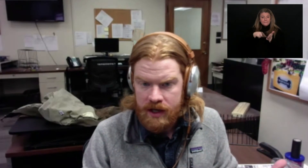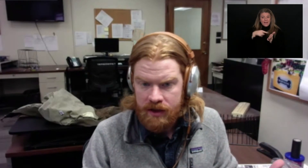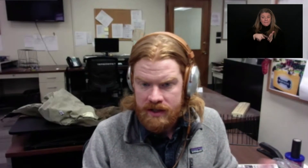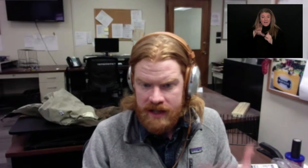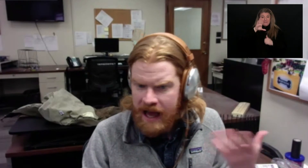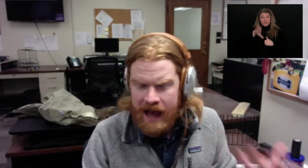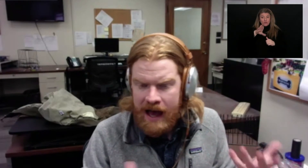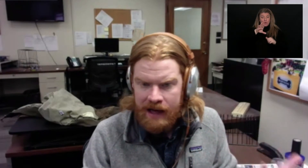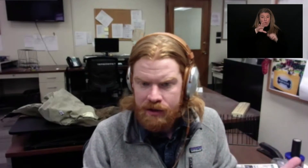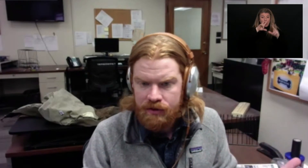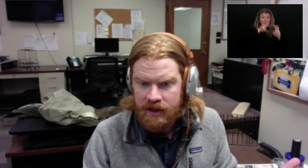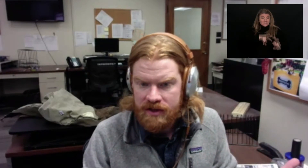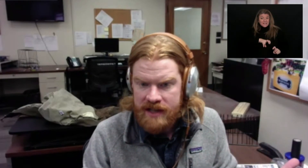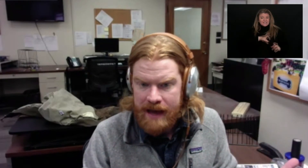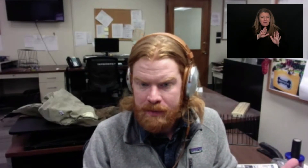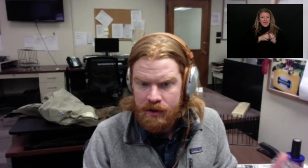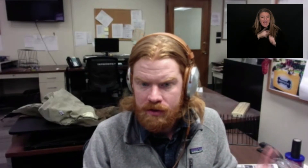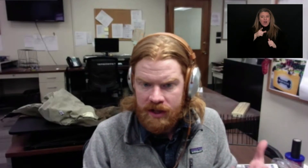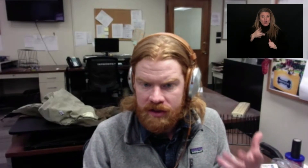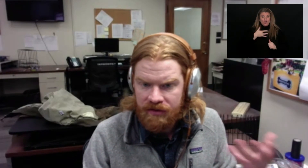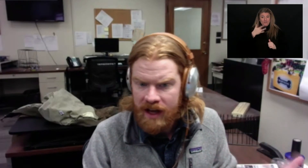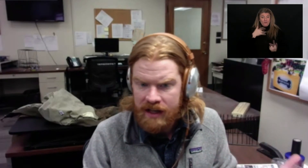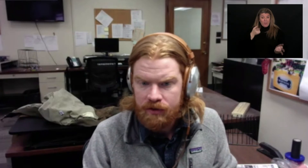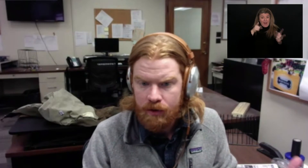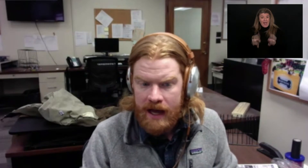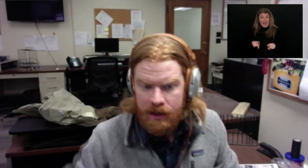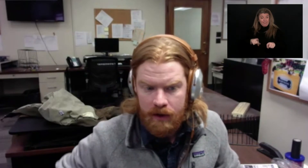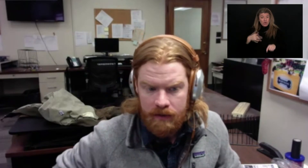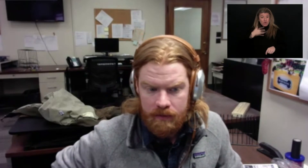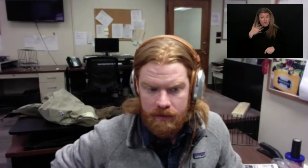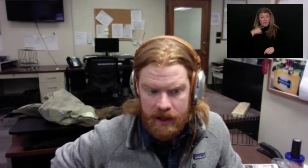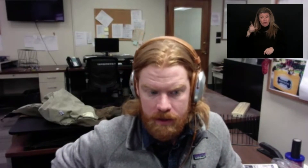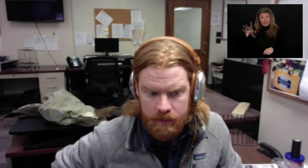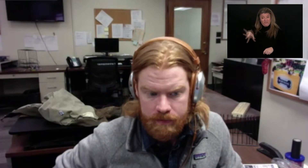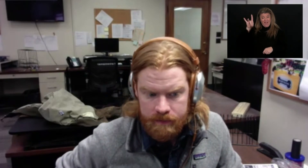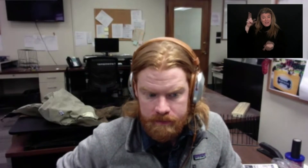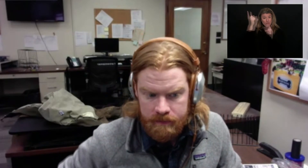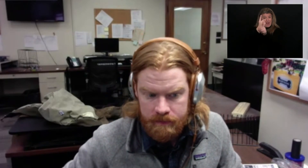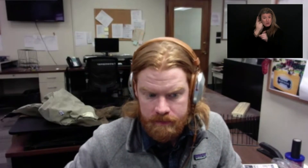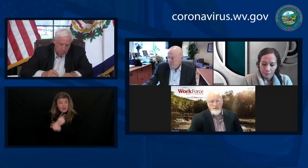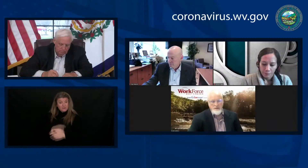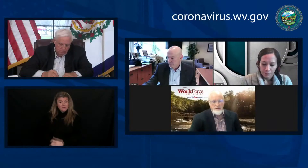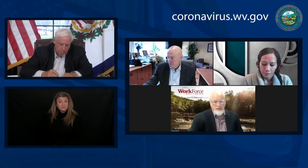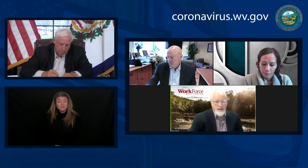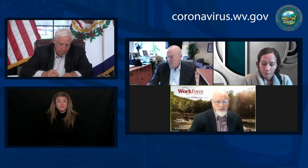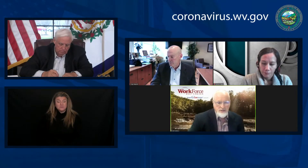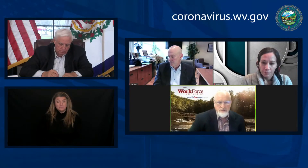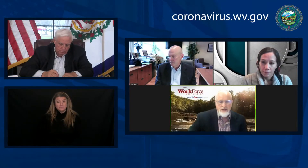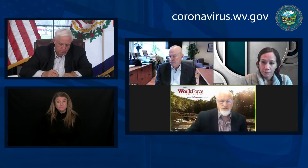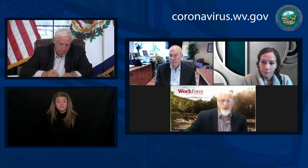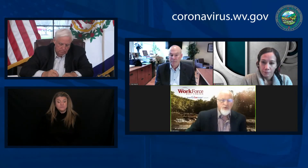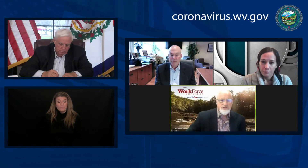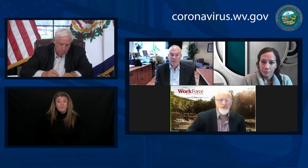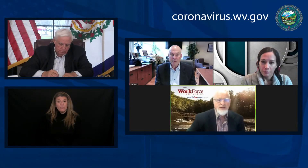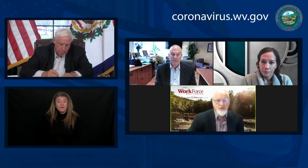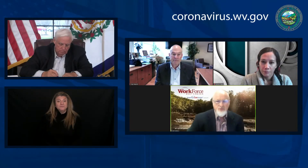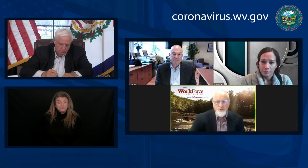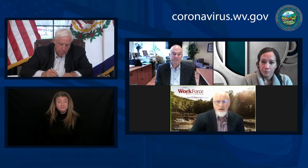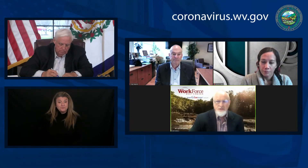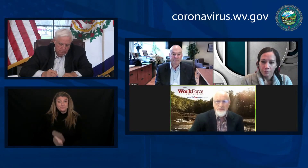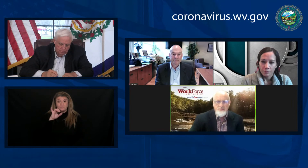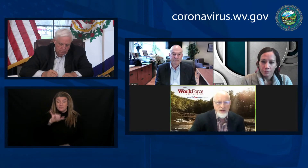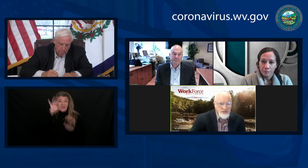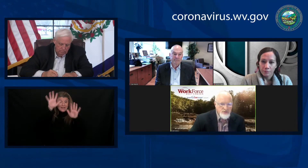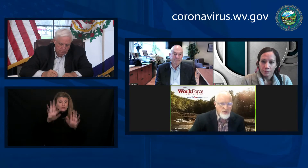your side of things, how do you think this happened? Do you think the findings are accurate? Thank you. Yeah, that's a great question. I